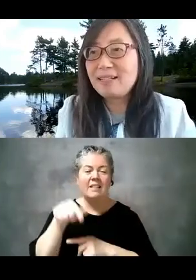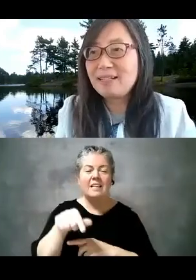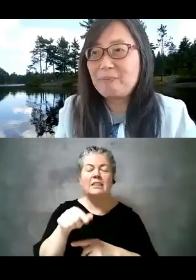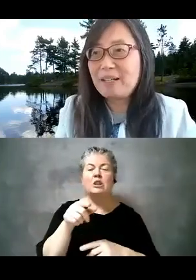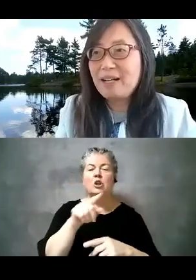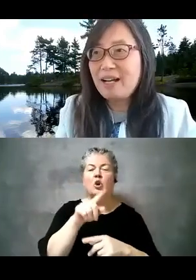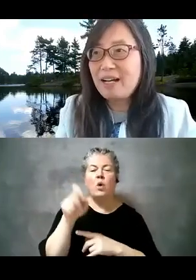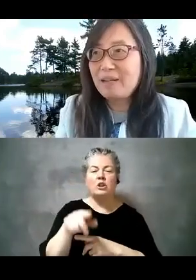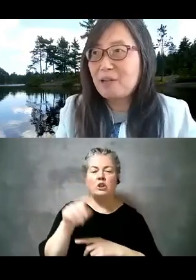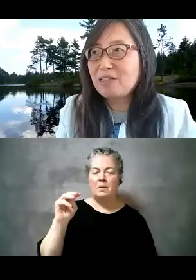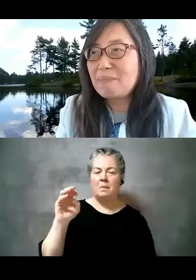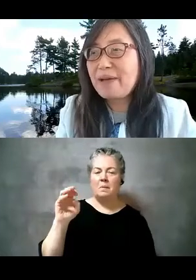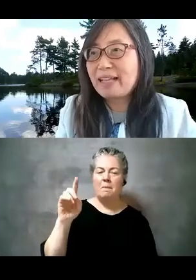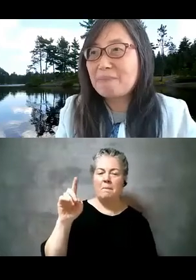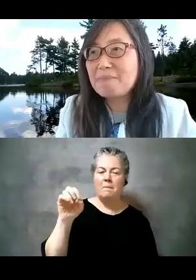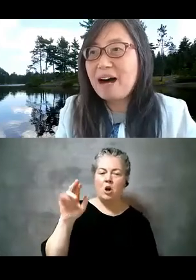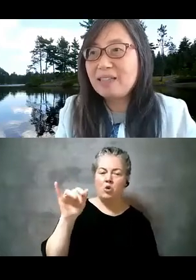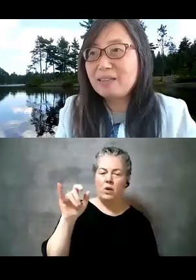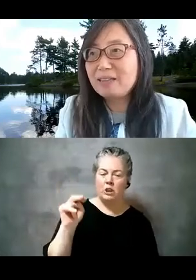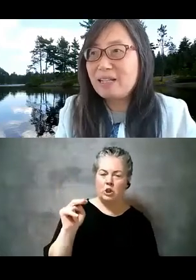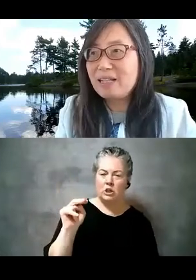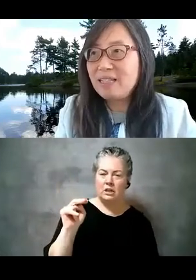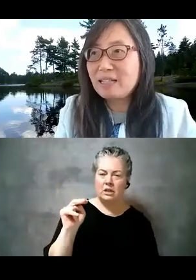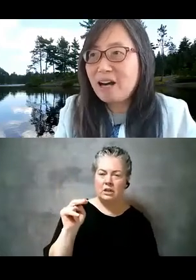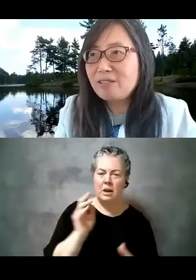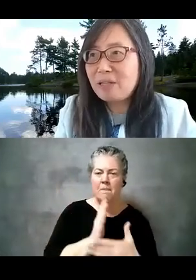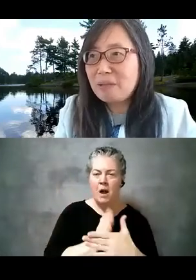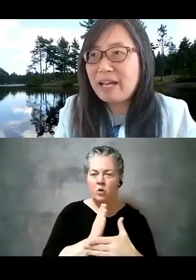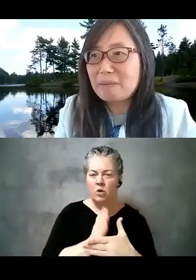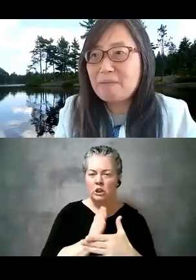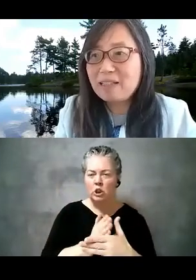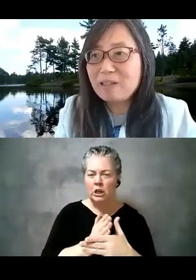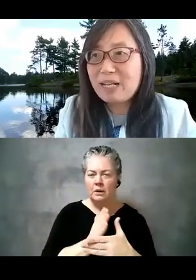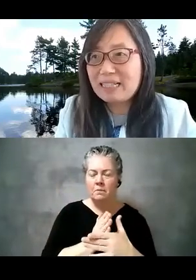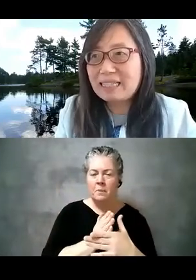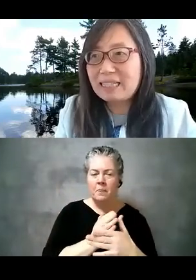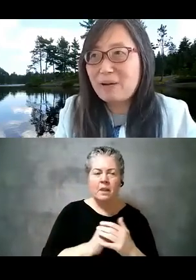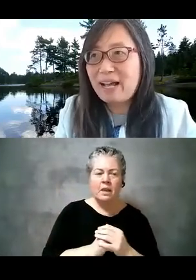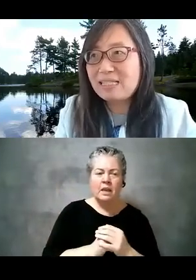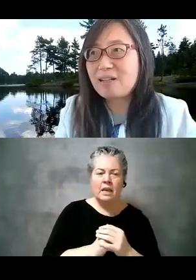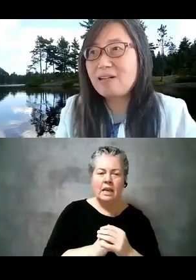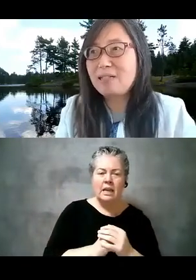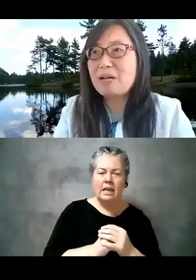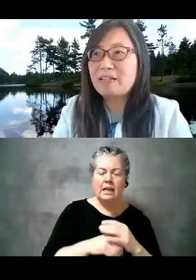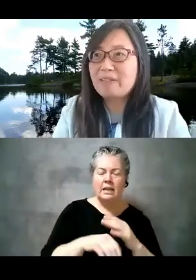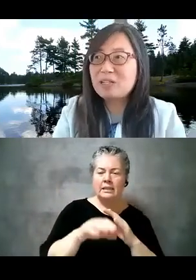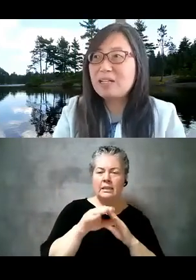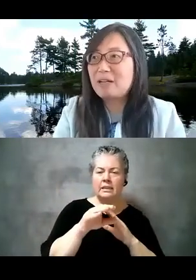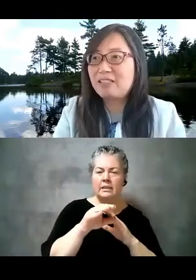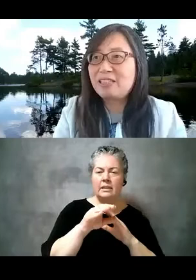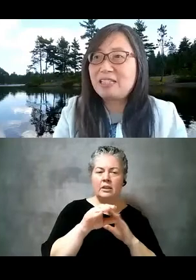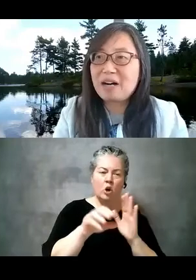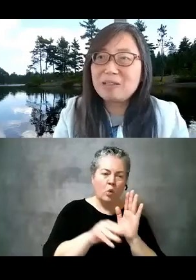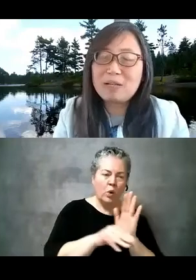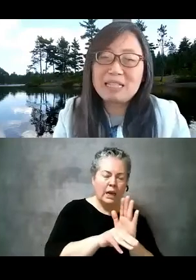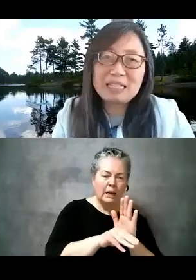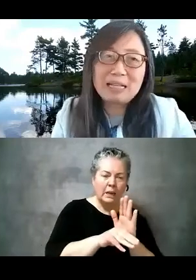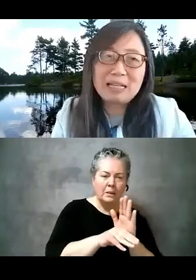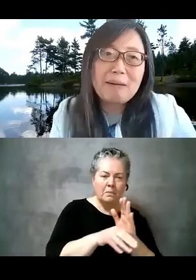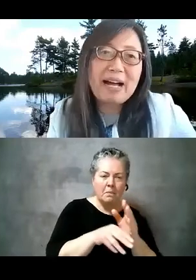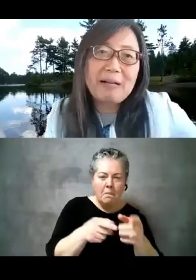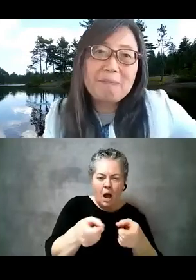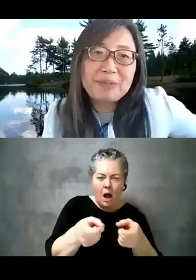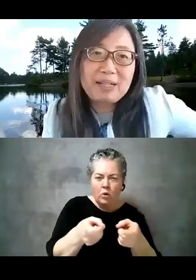Does the causal impact is the causal impact moderated, right? Is the causal impact of the curriculum on learning